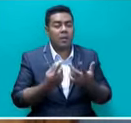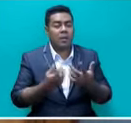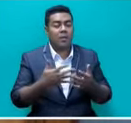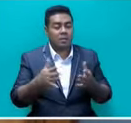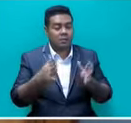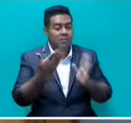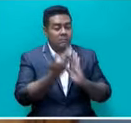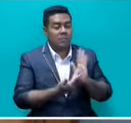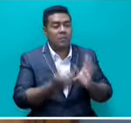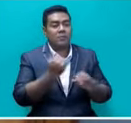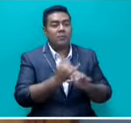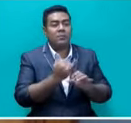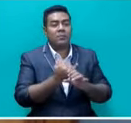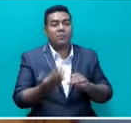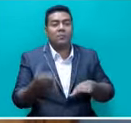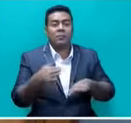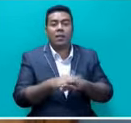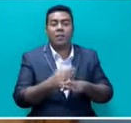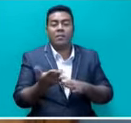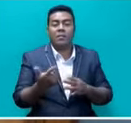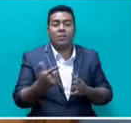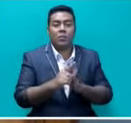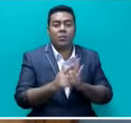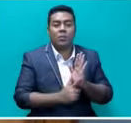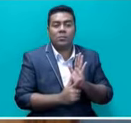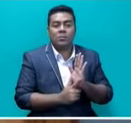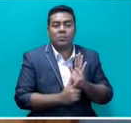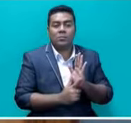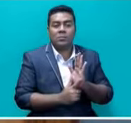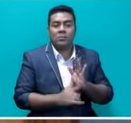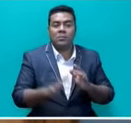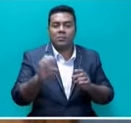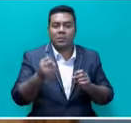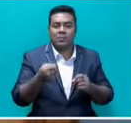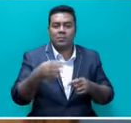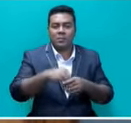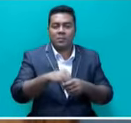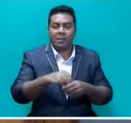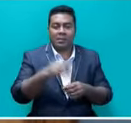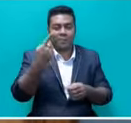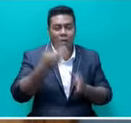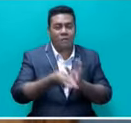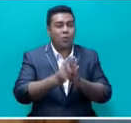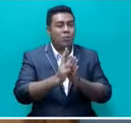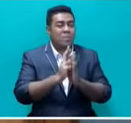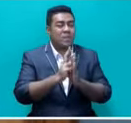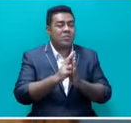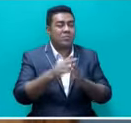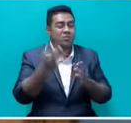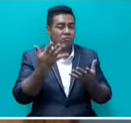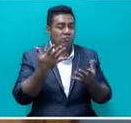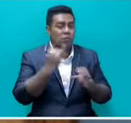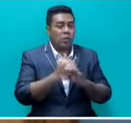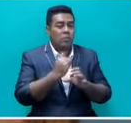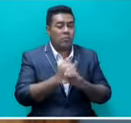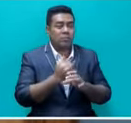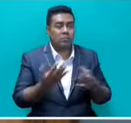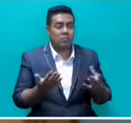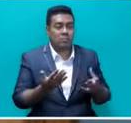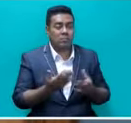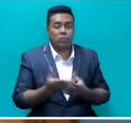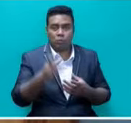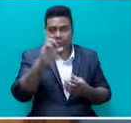are, bound over or whatever it is, that this be considered for a repeat offender to